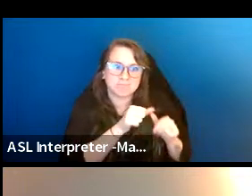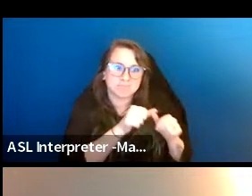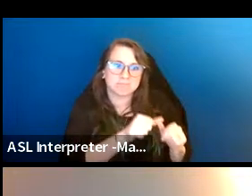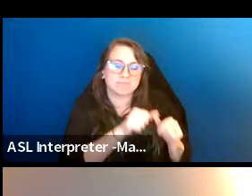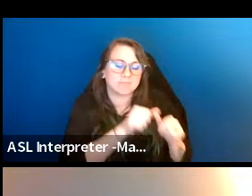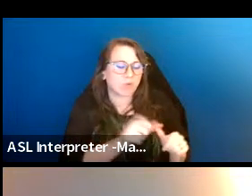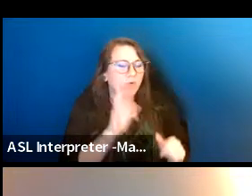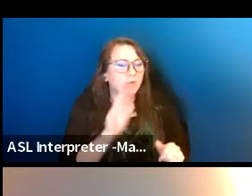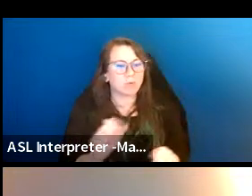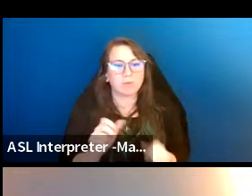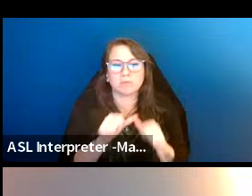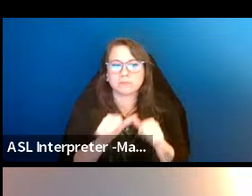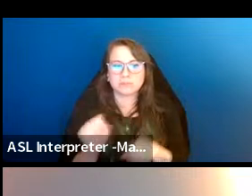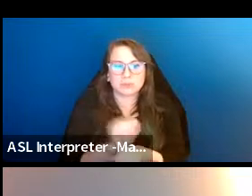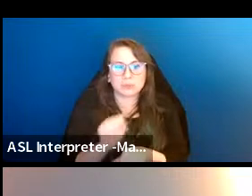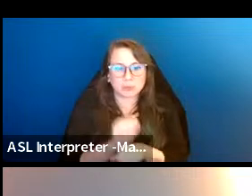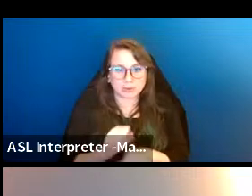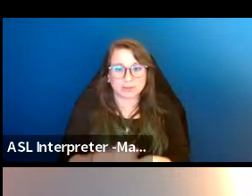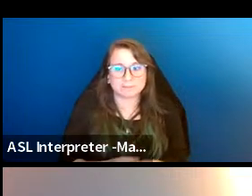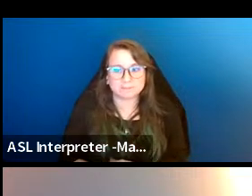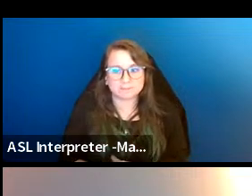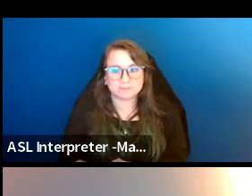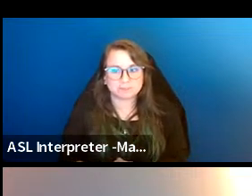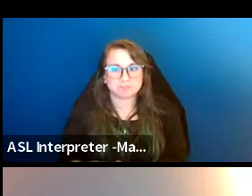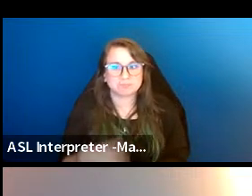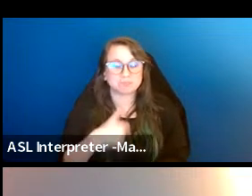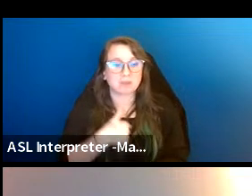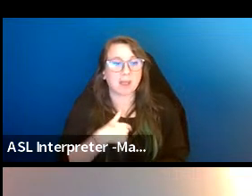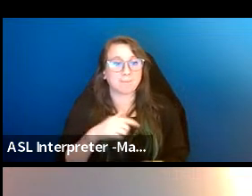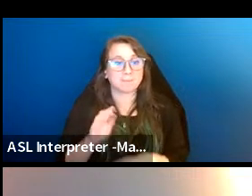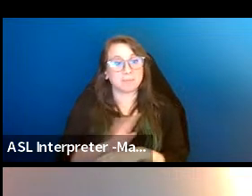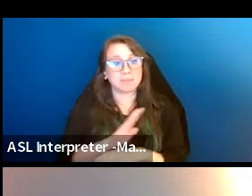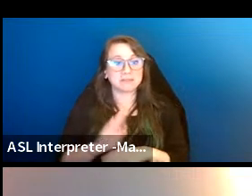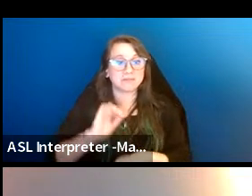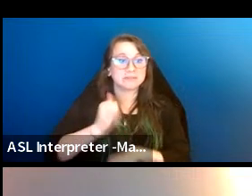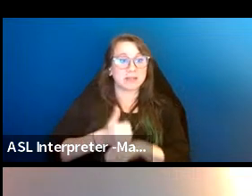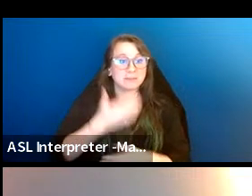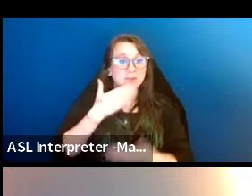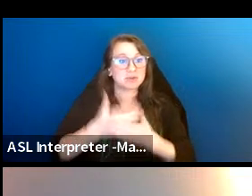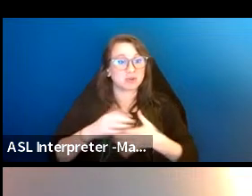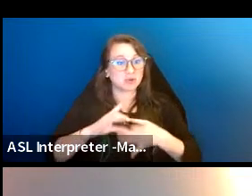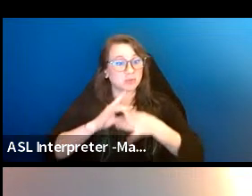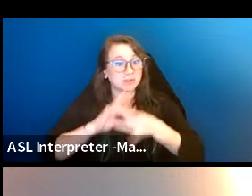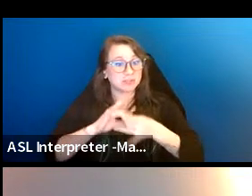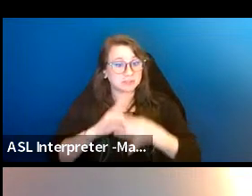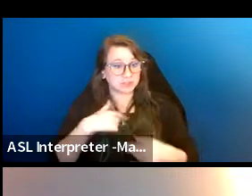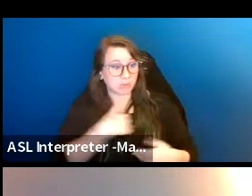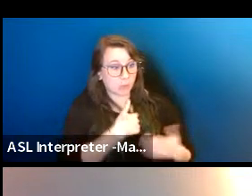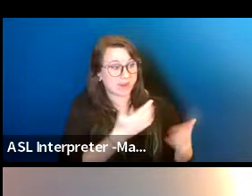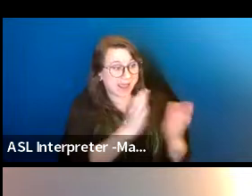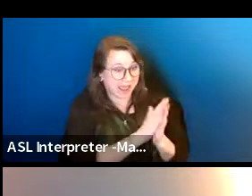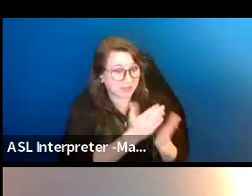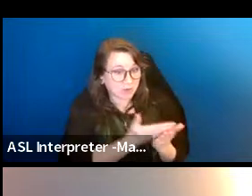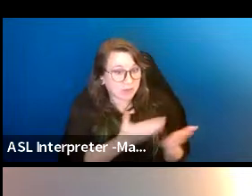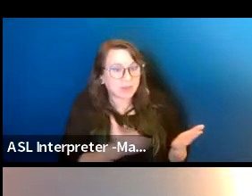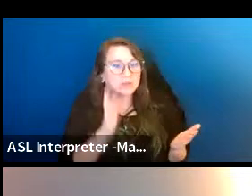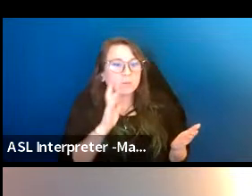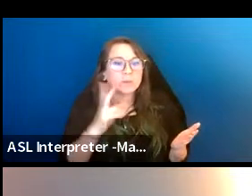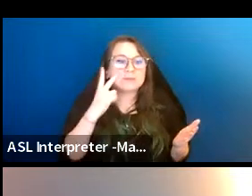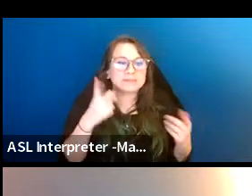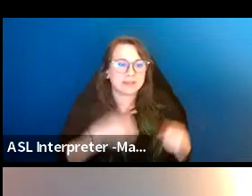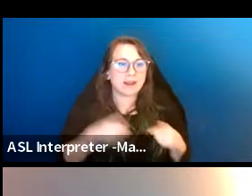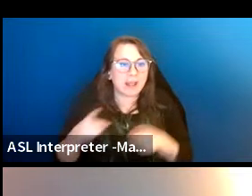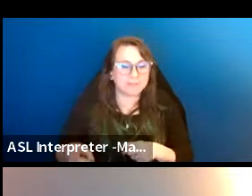said very early on that I'm of the business of establishing good relationships, that when we ask for things, we will see those happen for